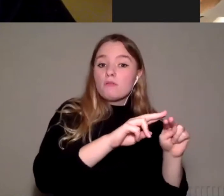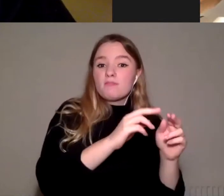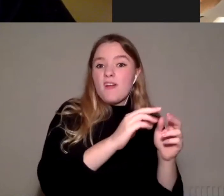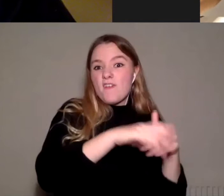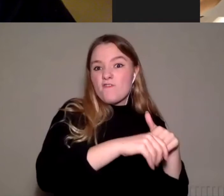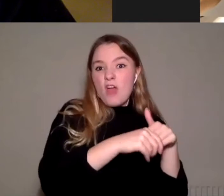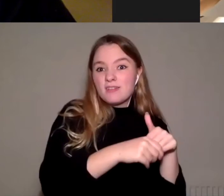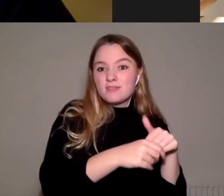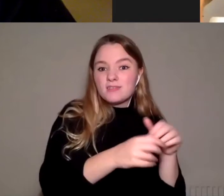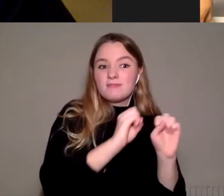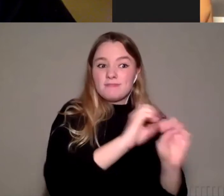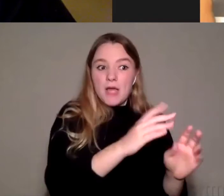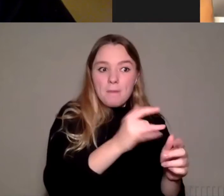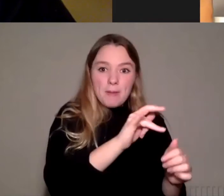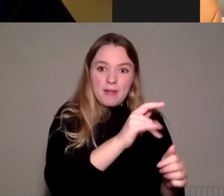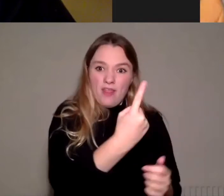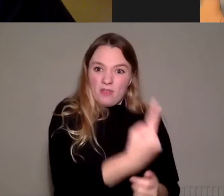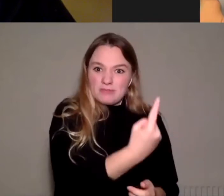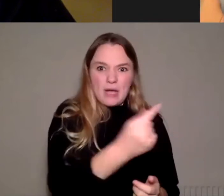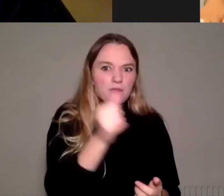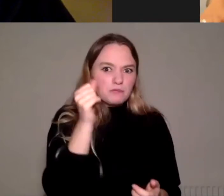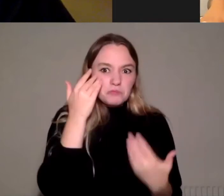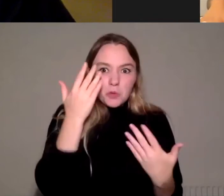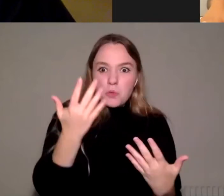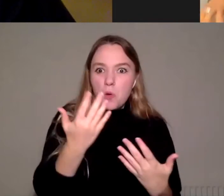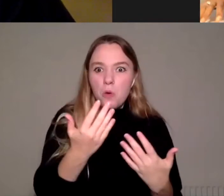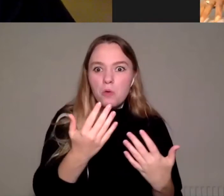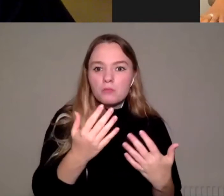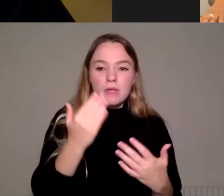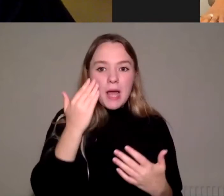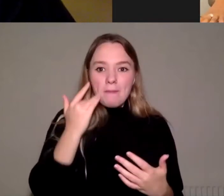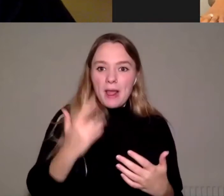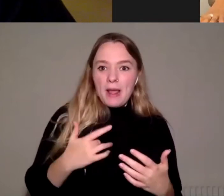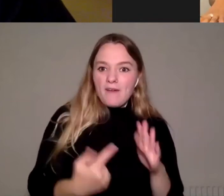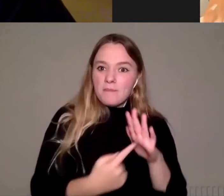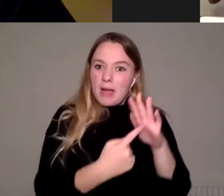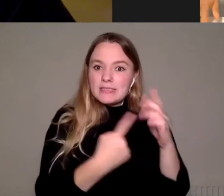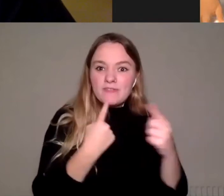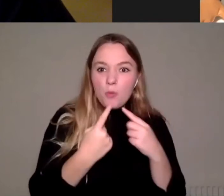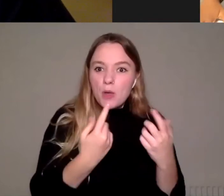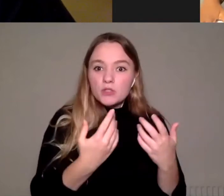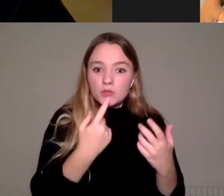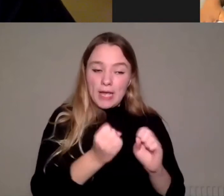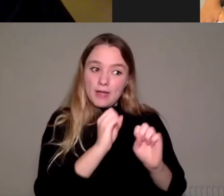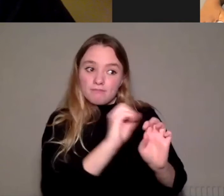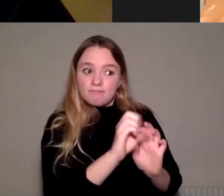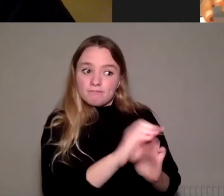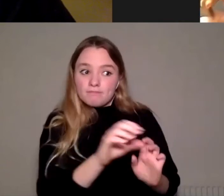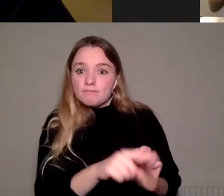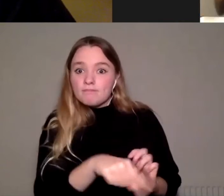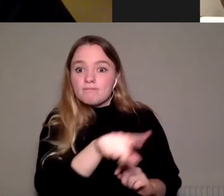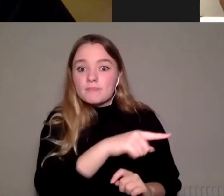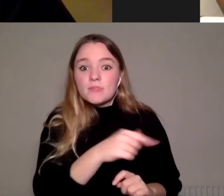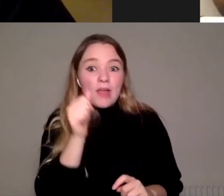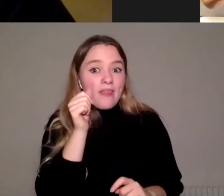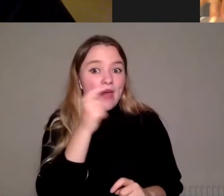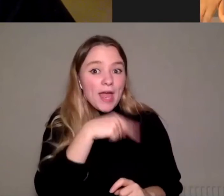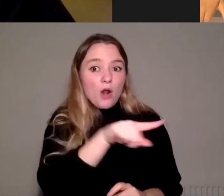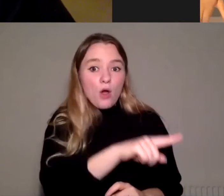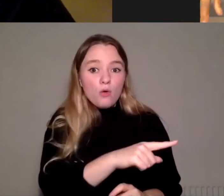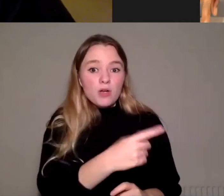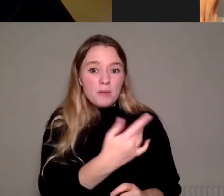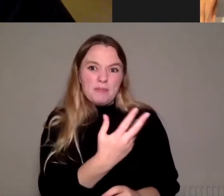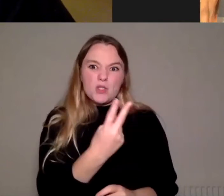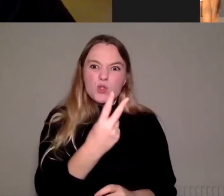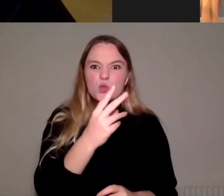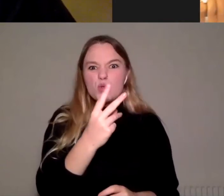may not be converted. So even posting on your own profiles, your own views, you may think it's only reaching your maybe 200 friends,